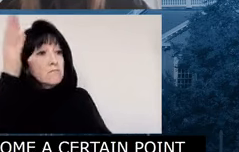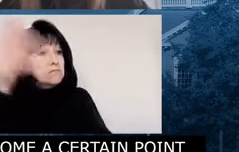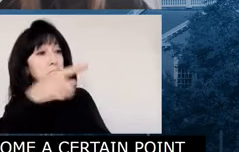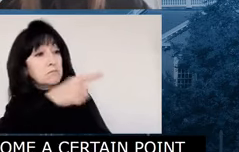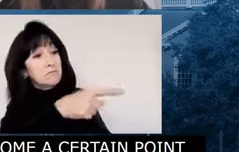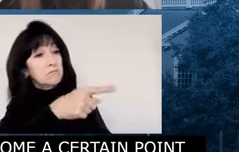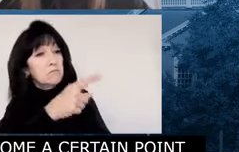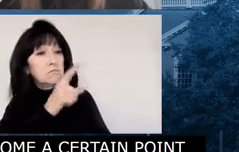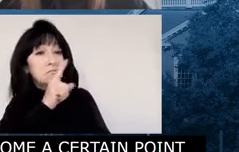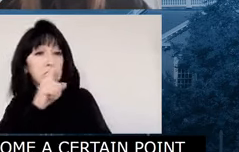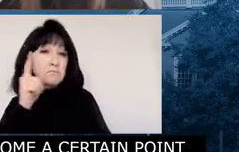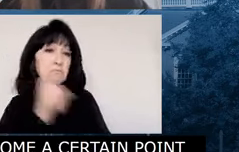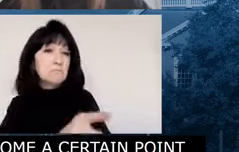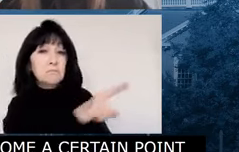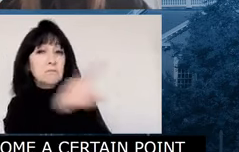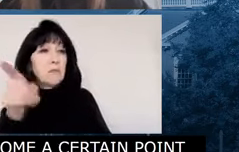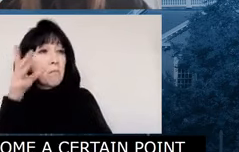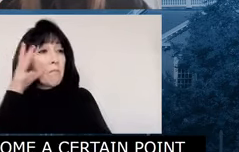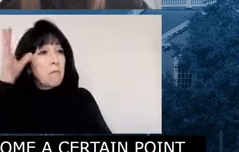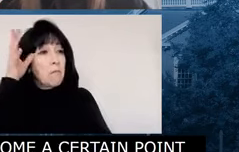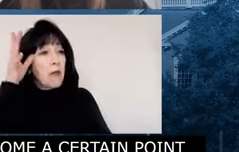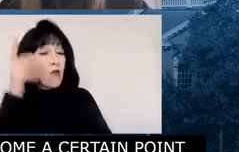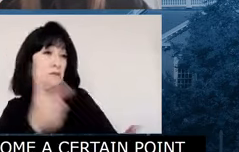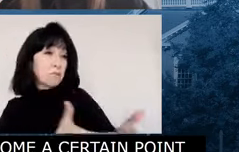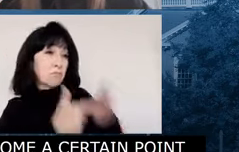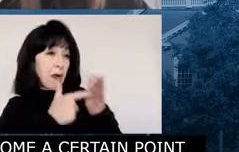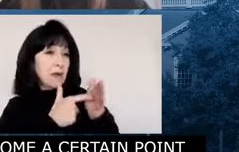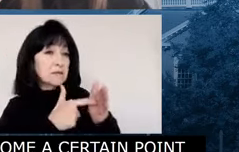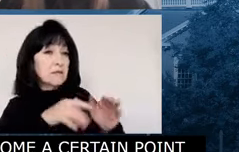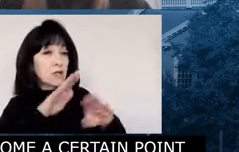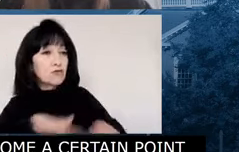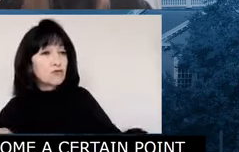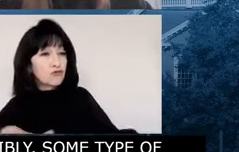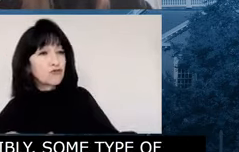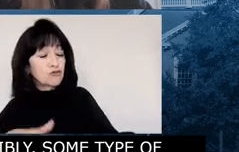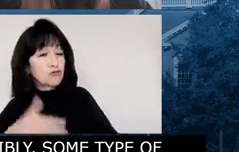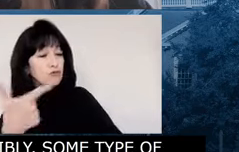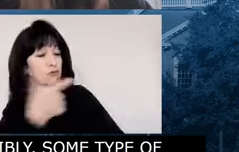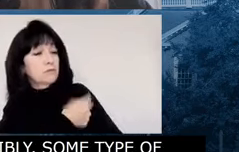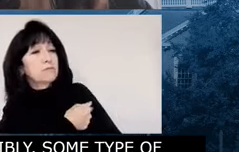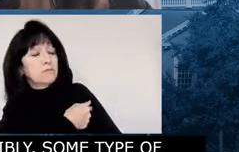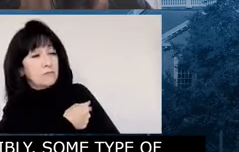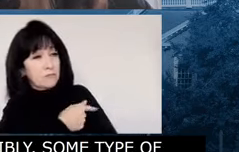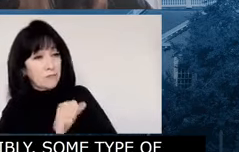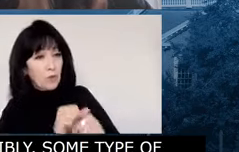more vaccinations up down the road? Dr. Rattay, any thoughts there?